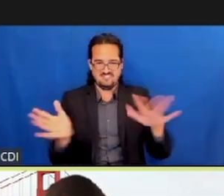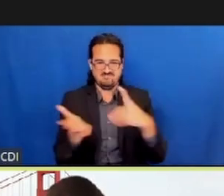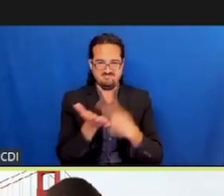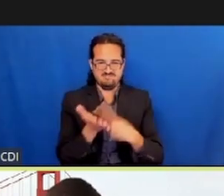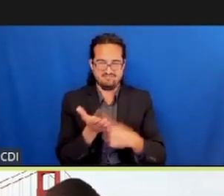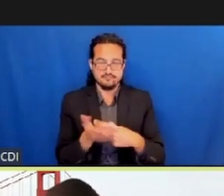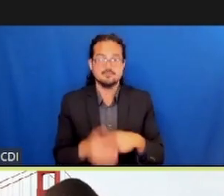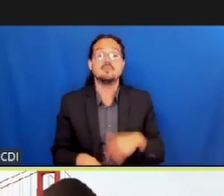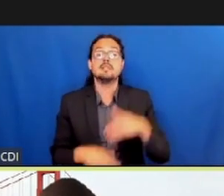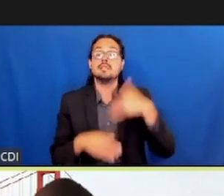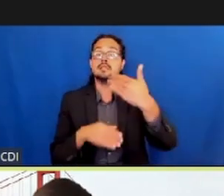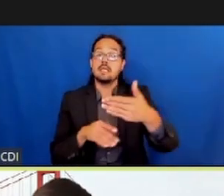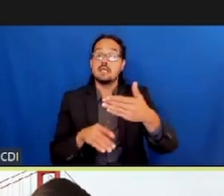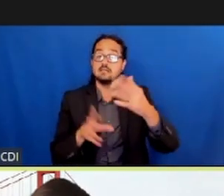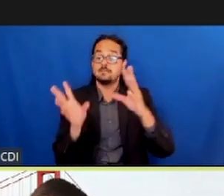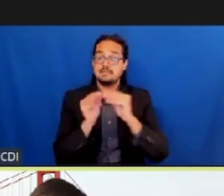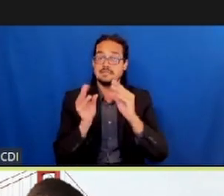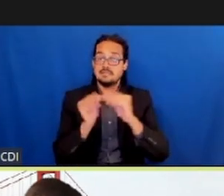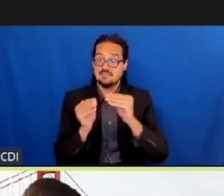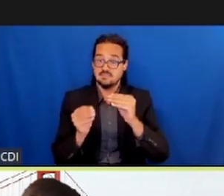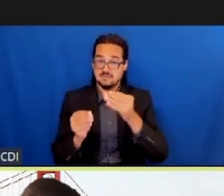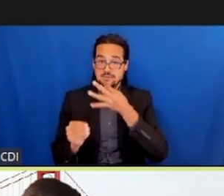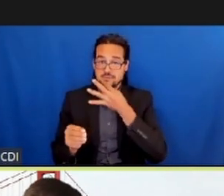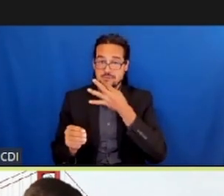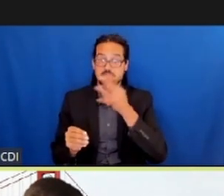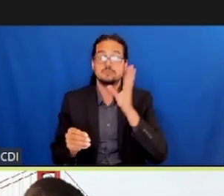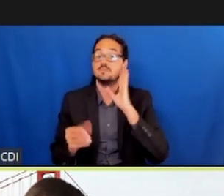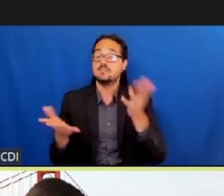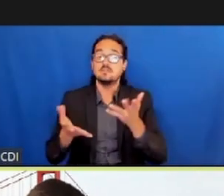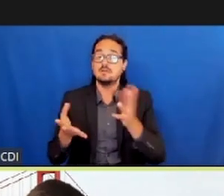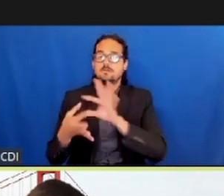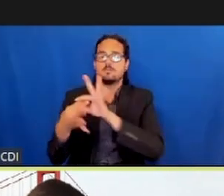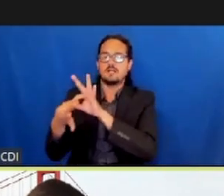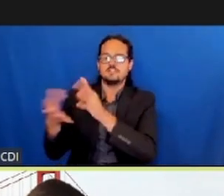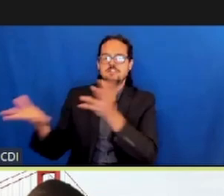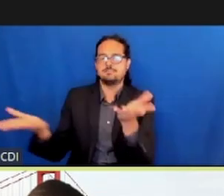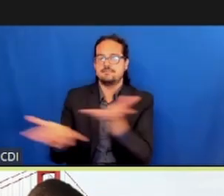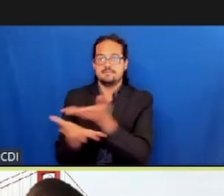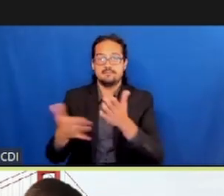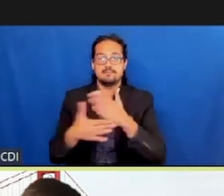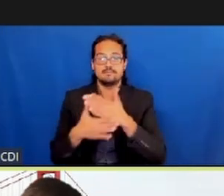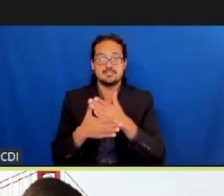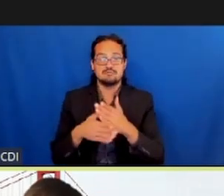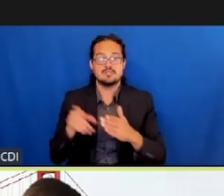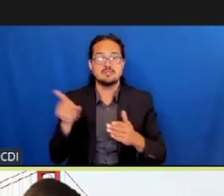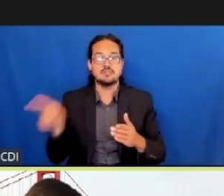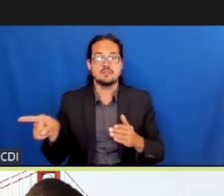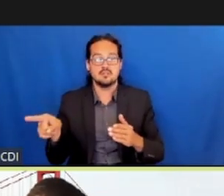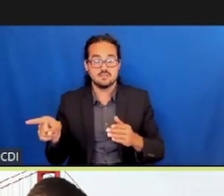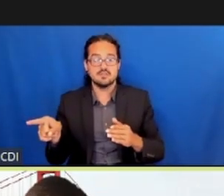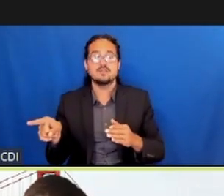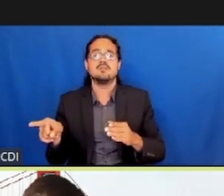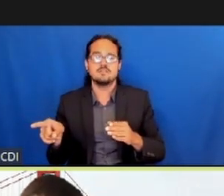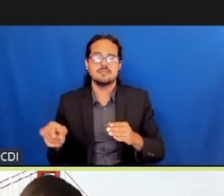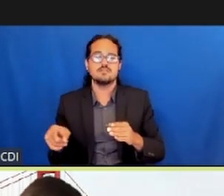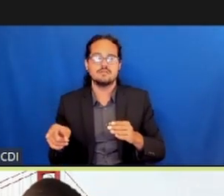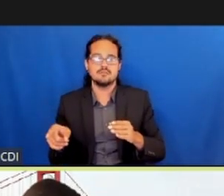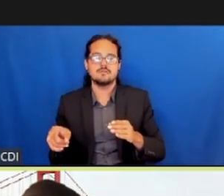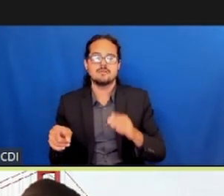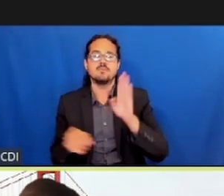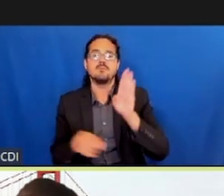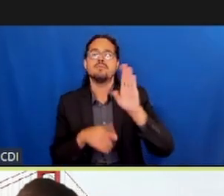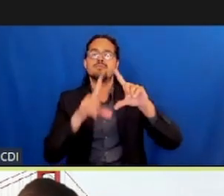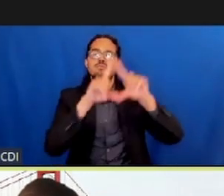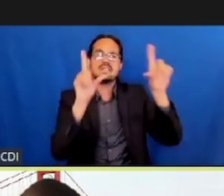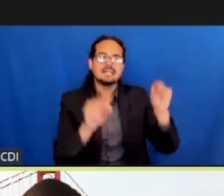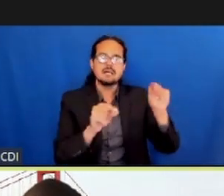relationship between our brick and mortar retails and the future of e-commerce. Many people began using a lot more of